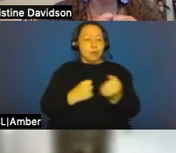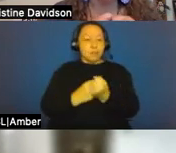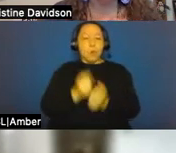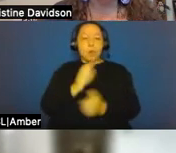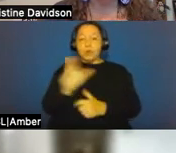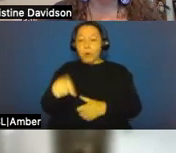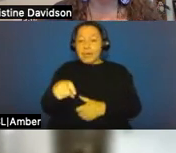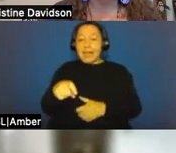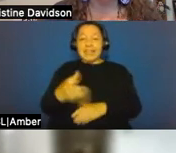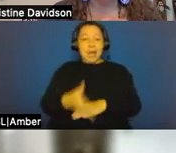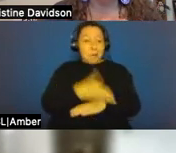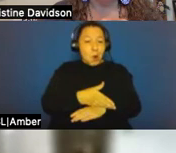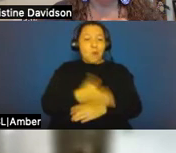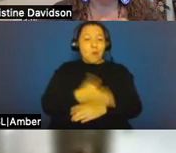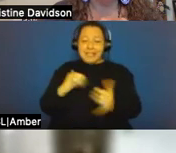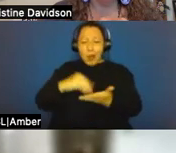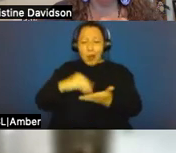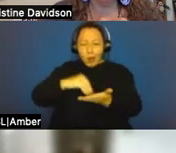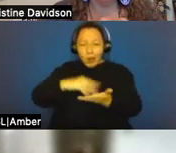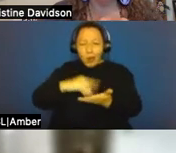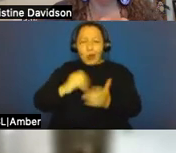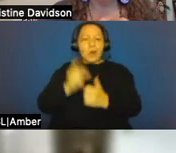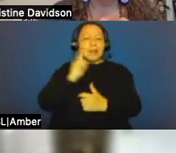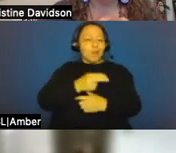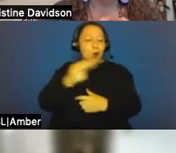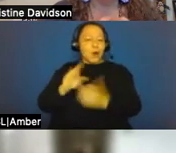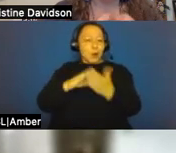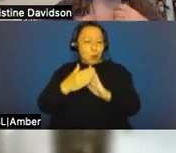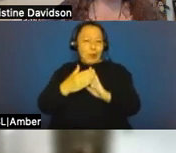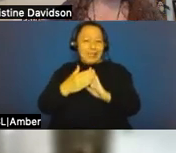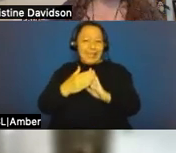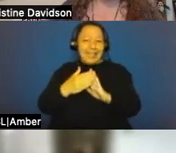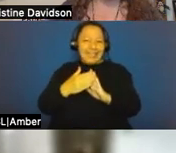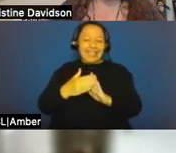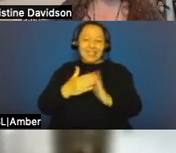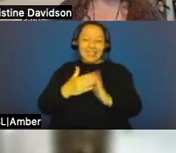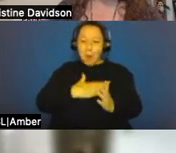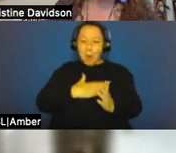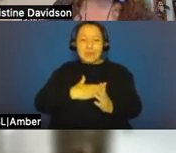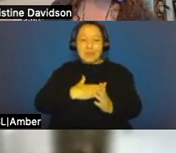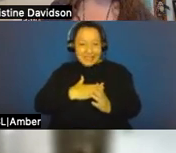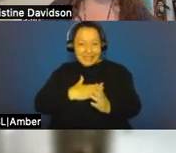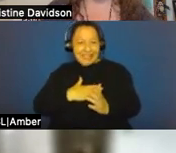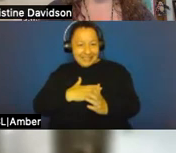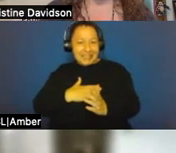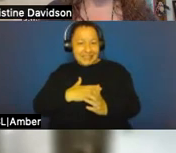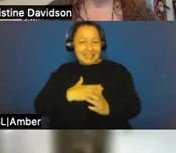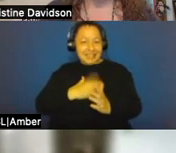curve with the deaf and hard of hearing community, so we want to always try to do better. Yeah.